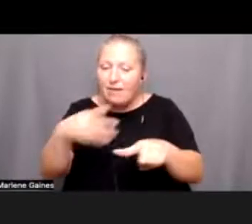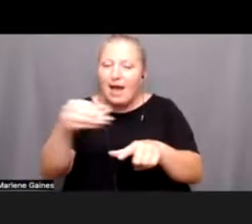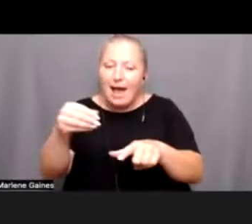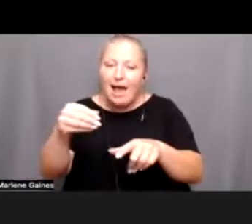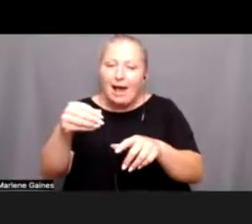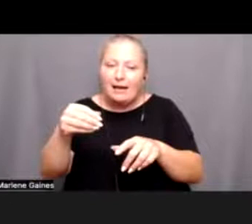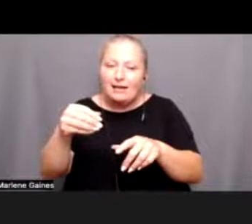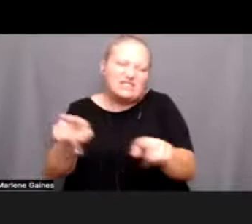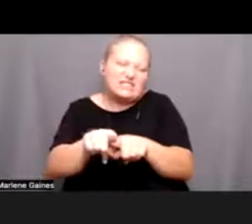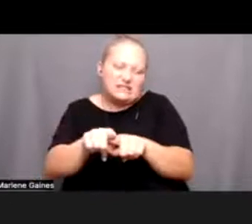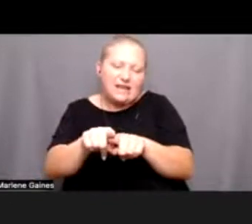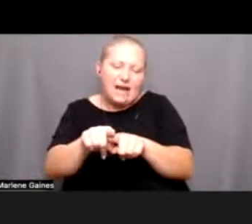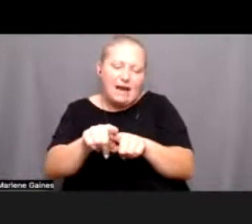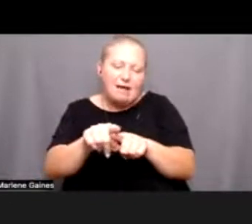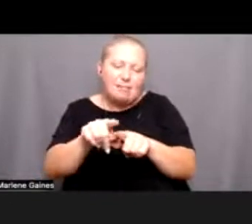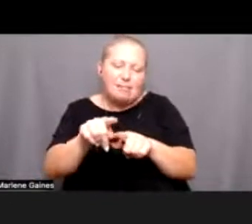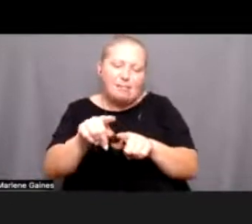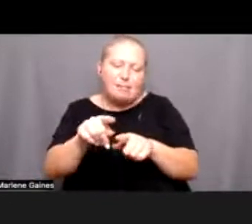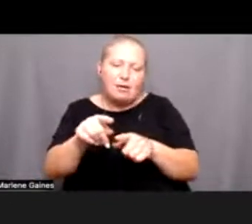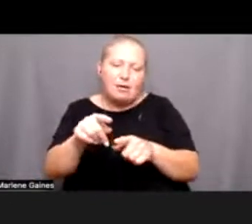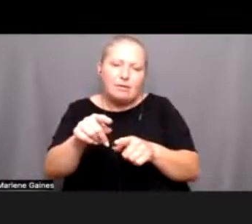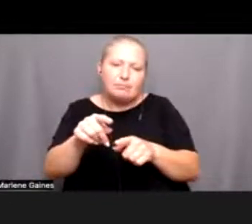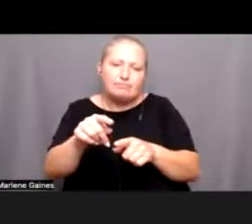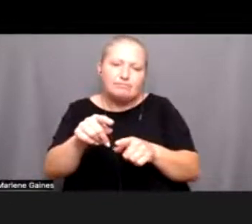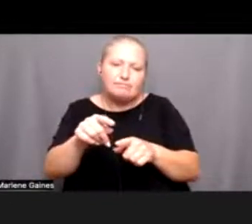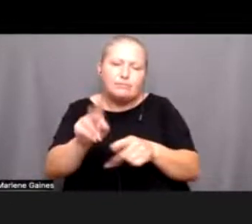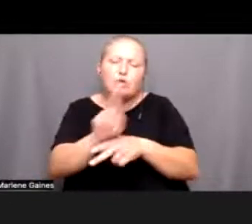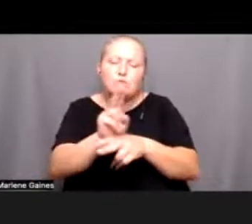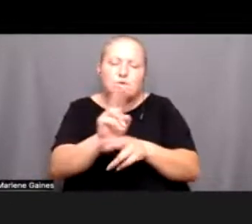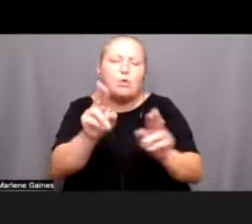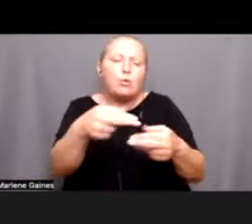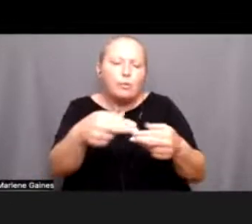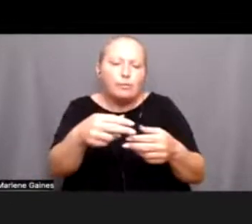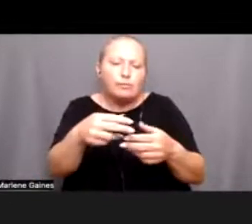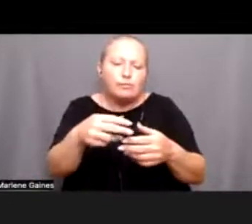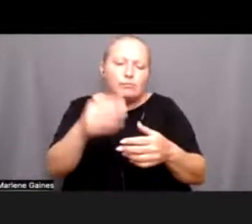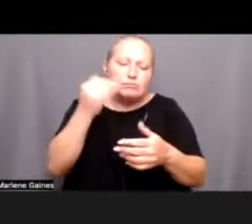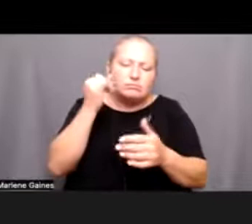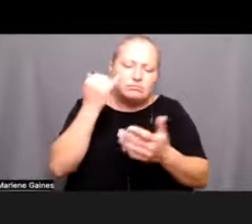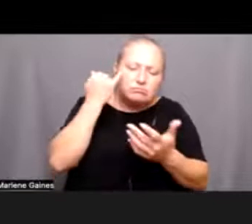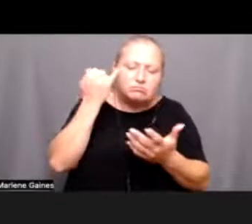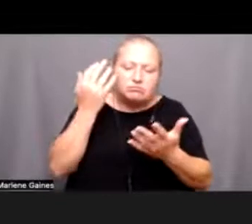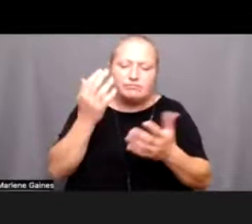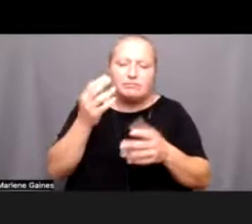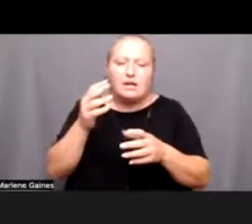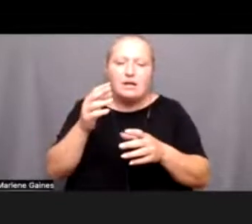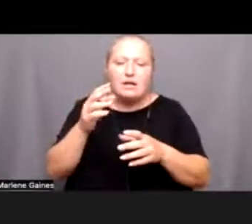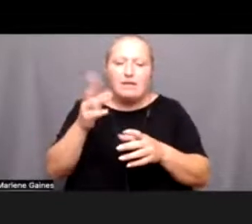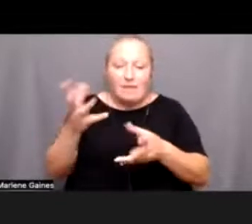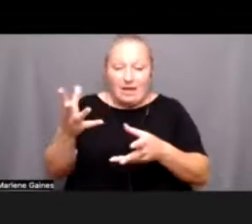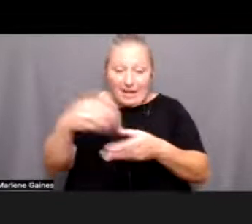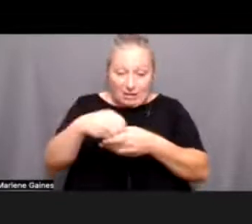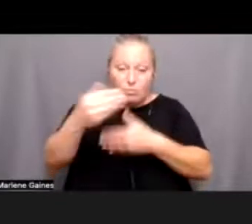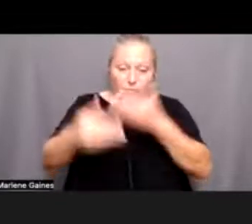same real estate if you want to think about it that way. So it's really a matter of taking this engagement process